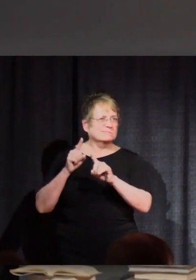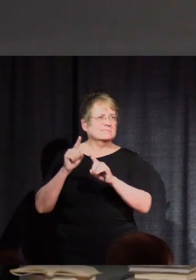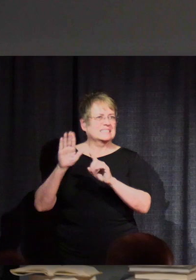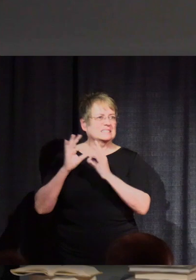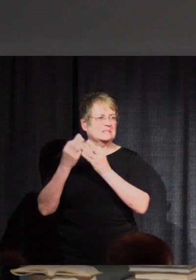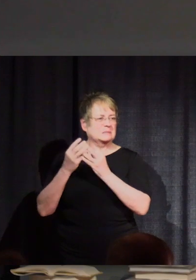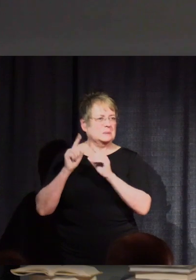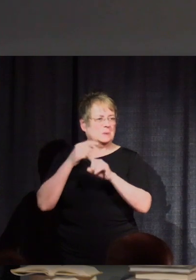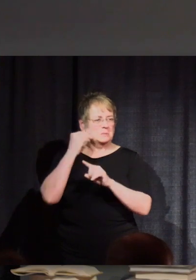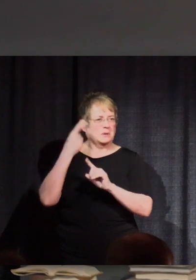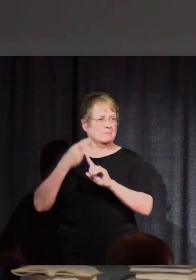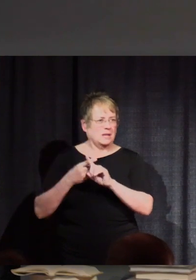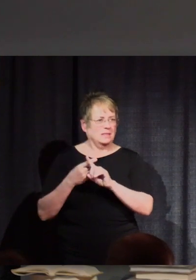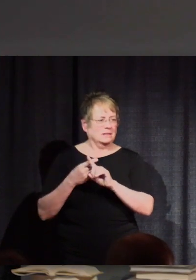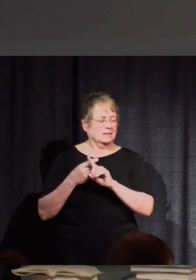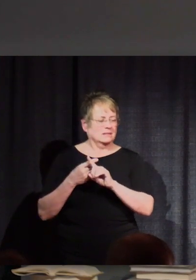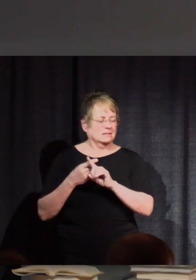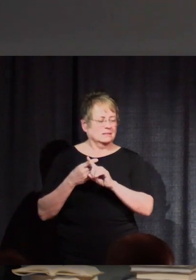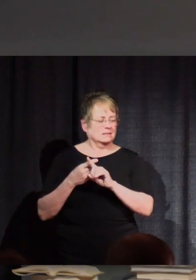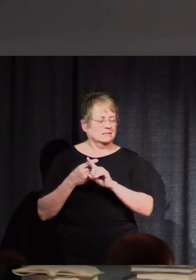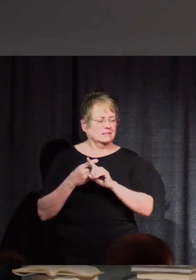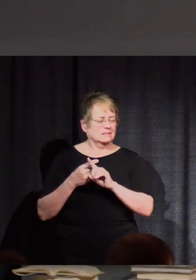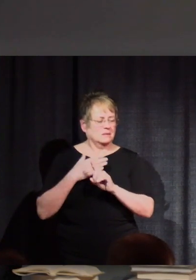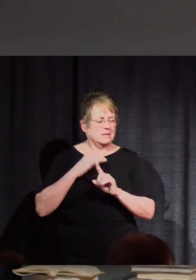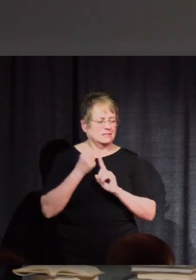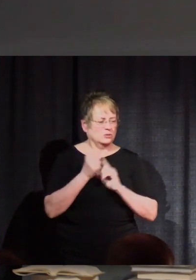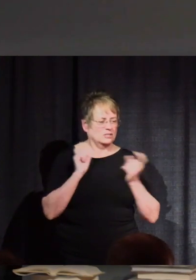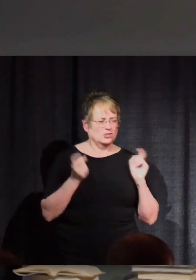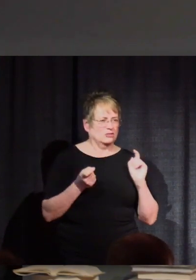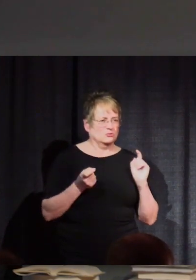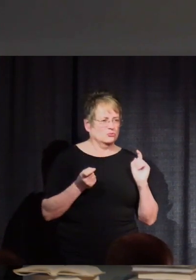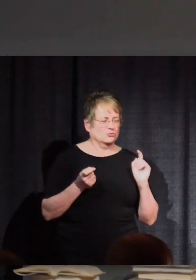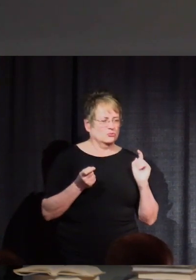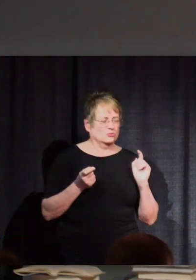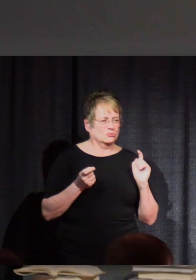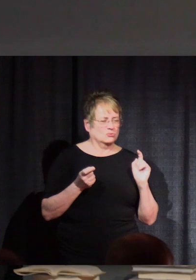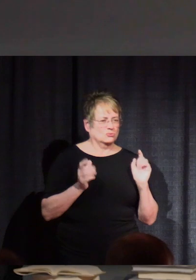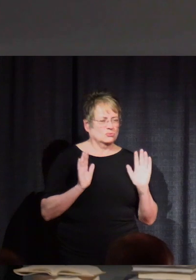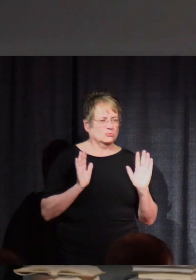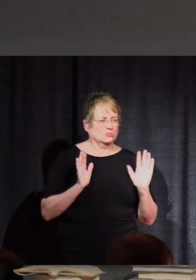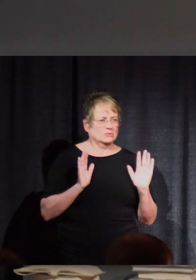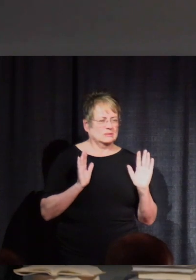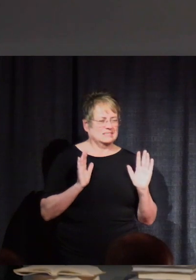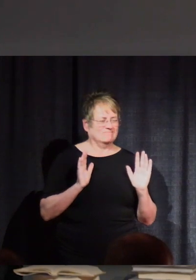I realized it's not gonna change. This is not the life that I